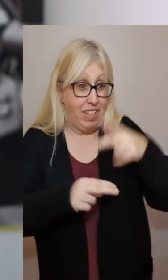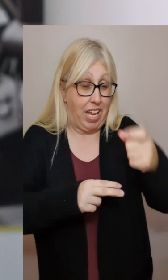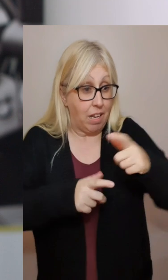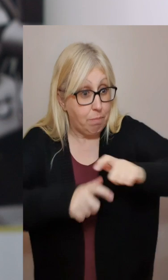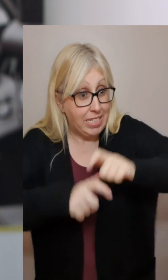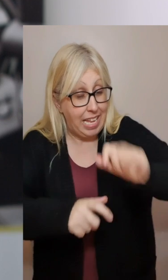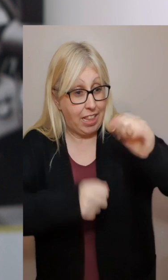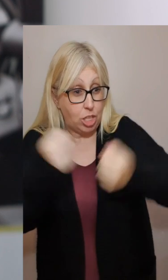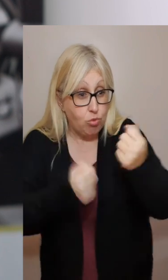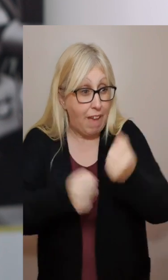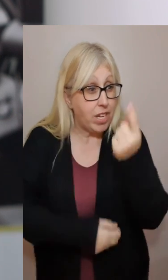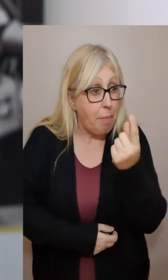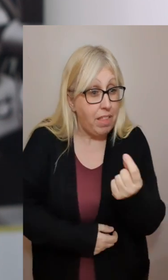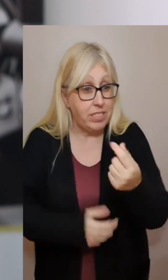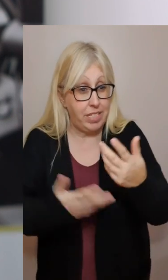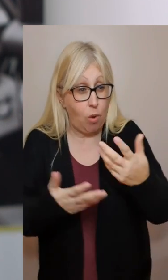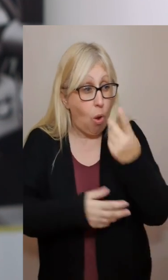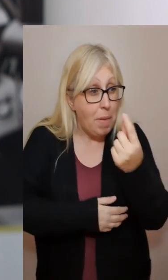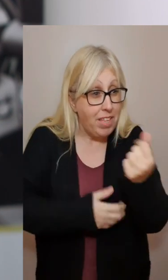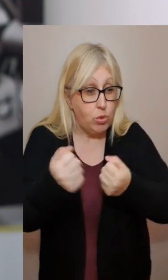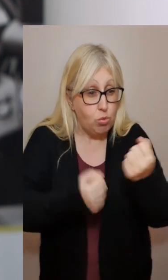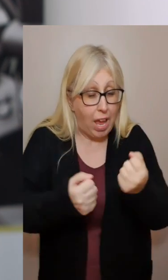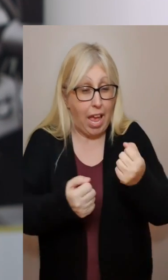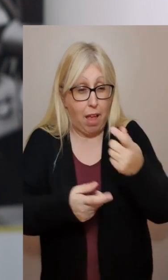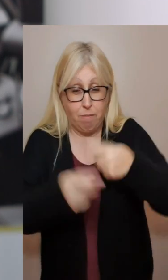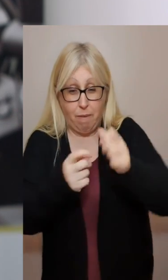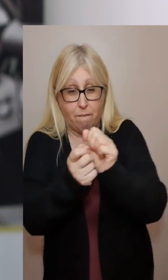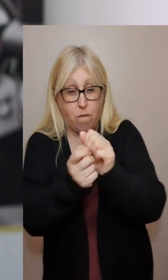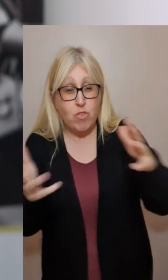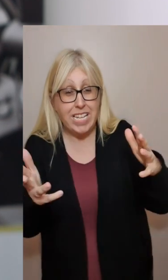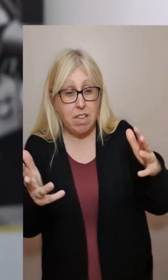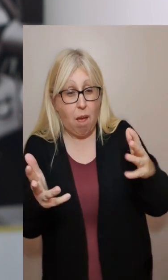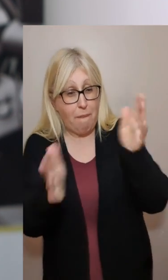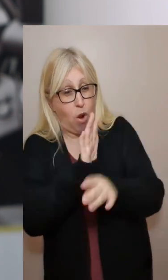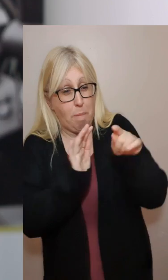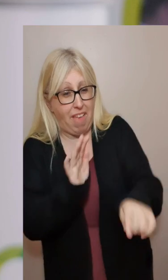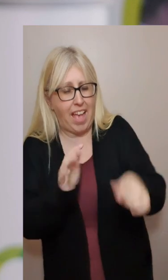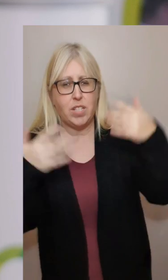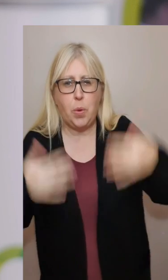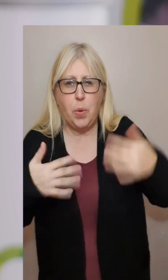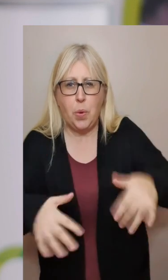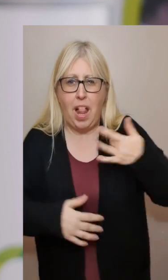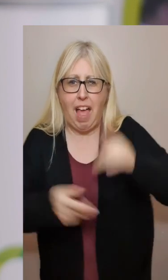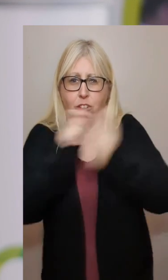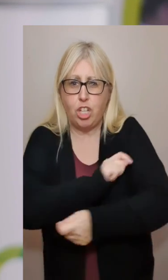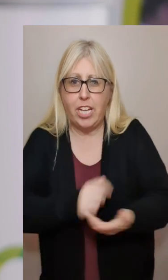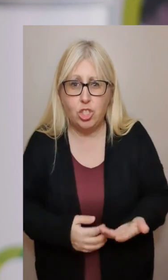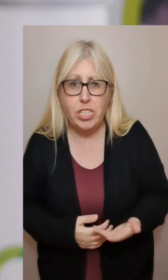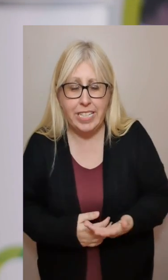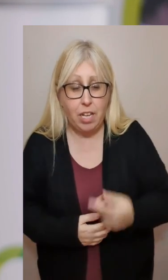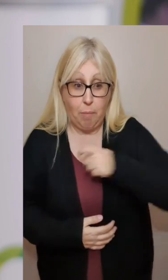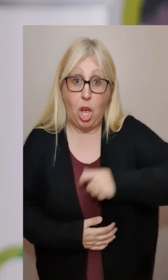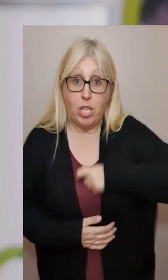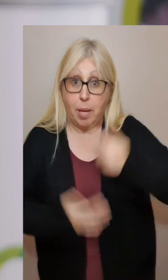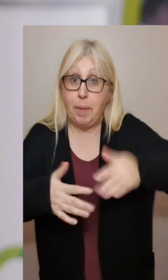or ability to drive, that freedom that they get from that can be life-changing. Personally, I have